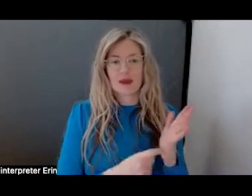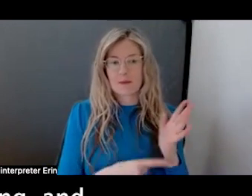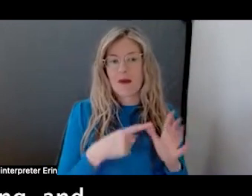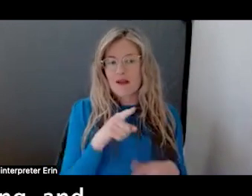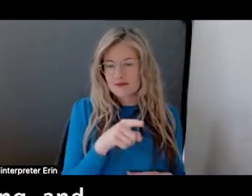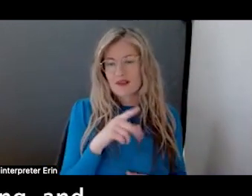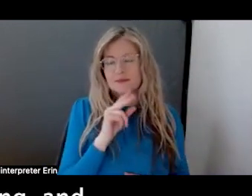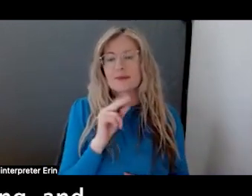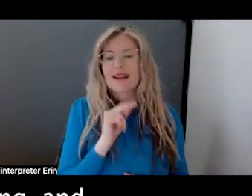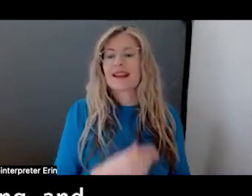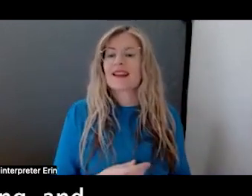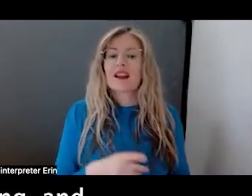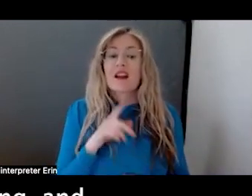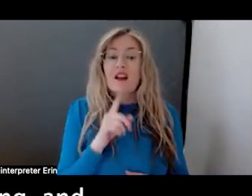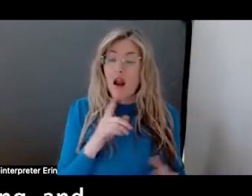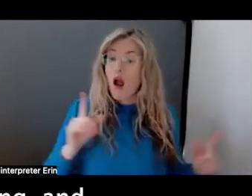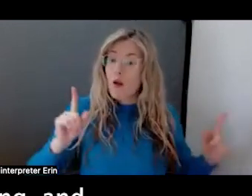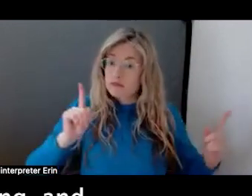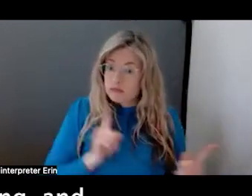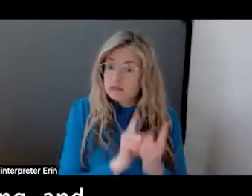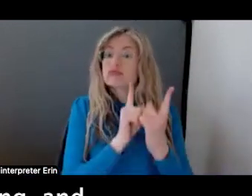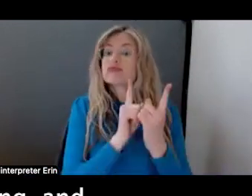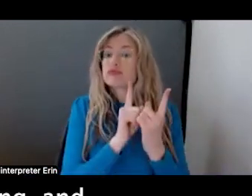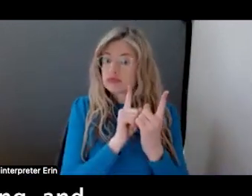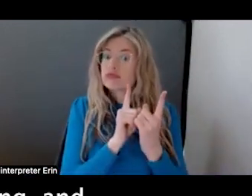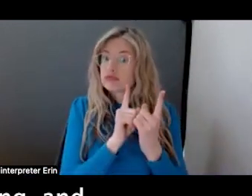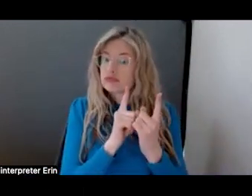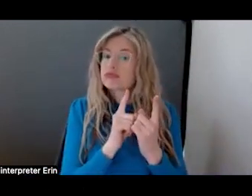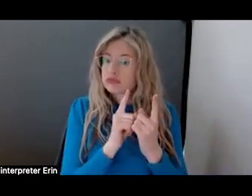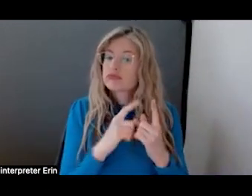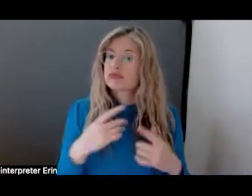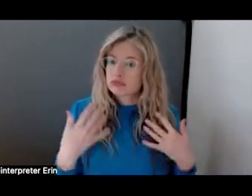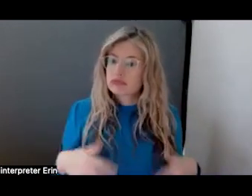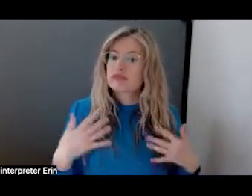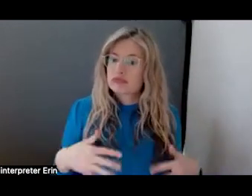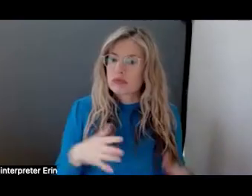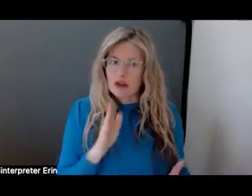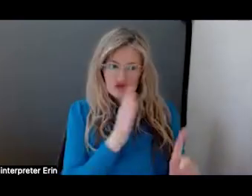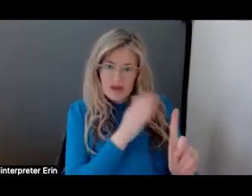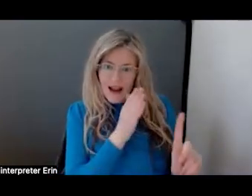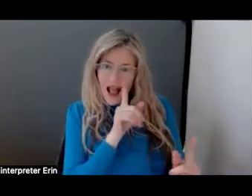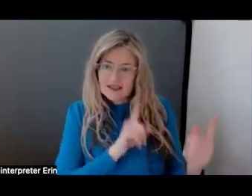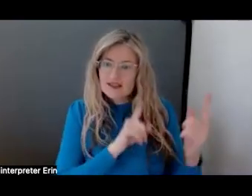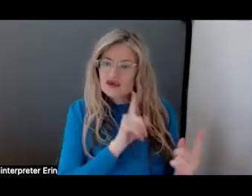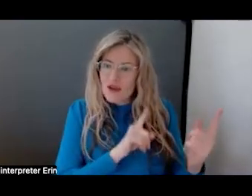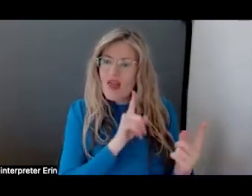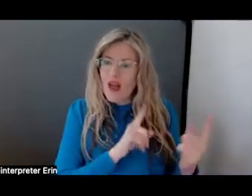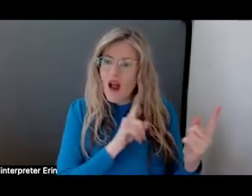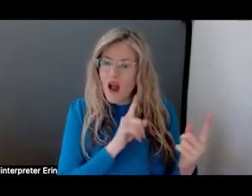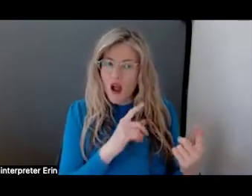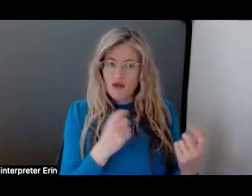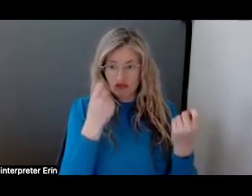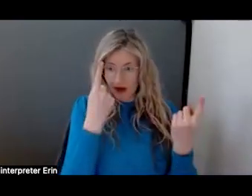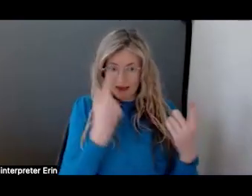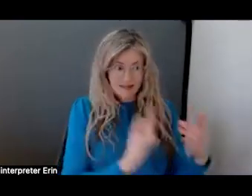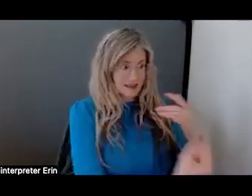encounter, which has been very strong, and recognizing and acknowledging each other, both as individuals and as a